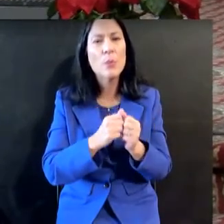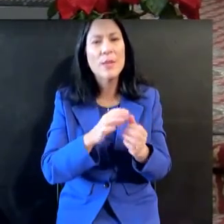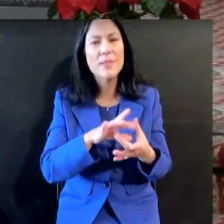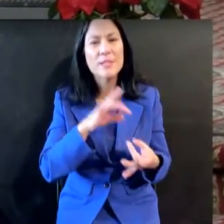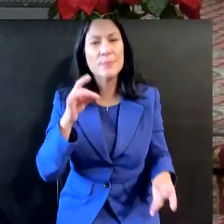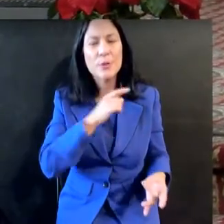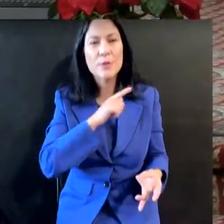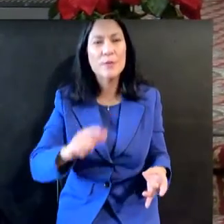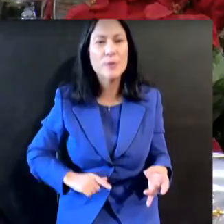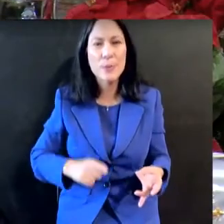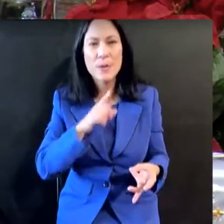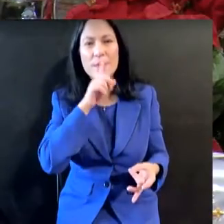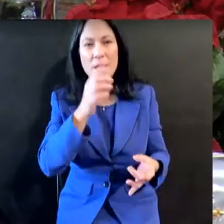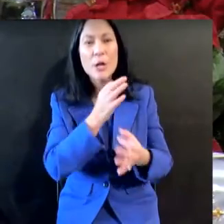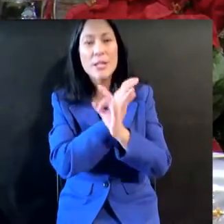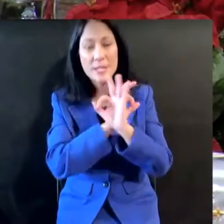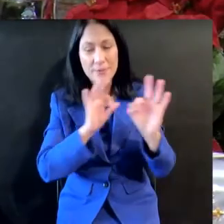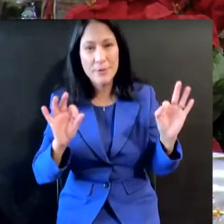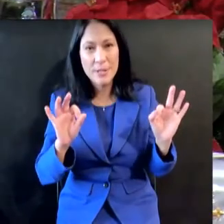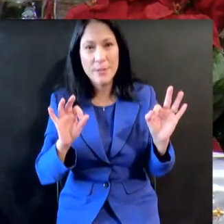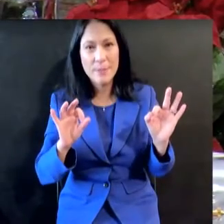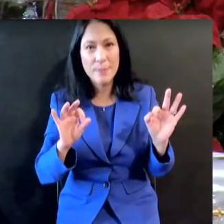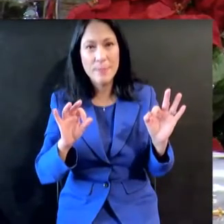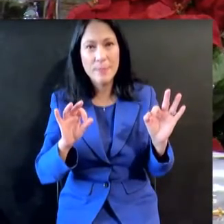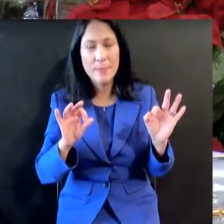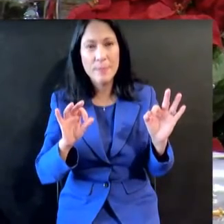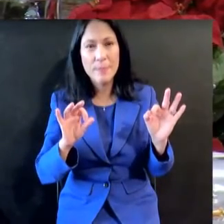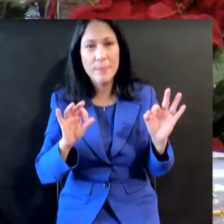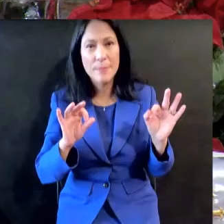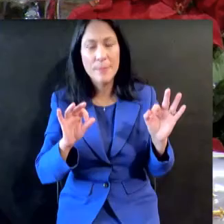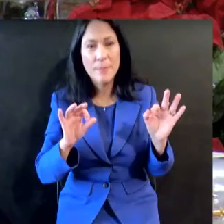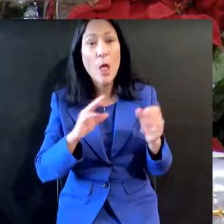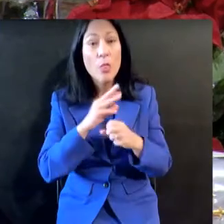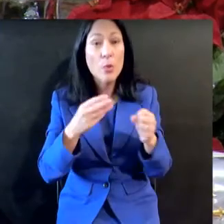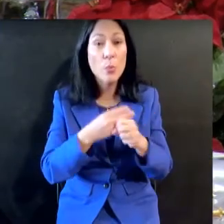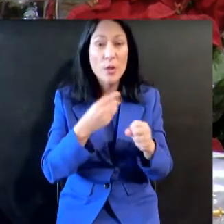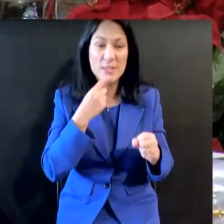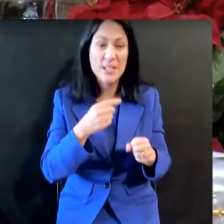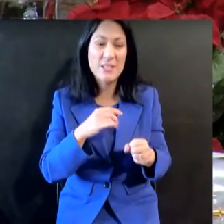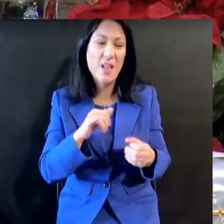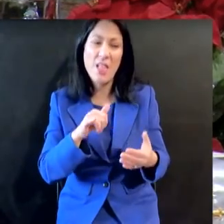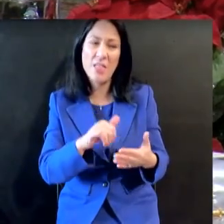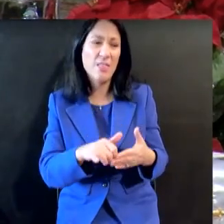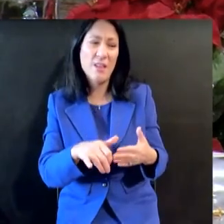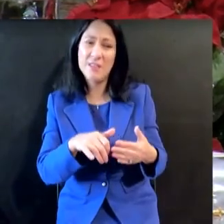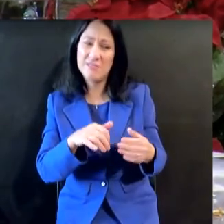quote those verses, but this is what it means. The world says, that's not freedom.